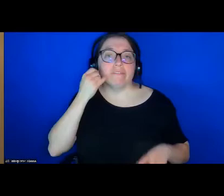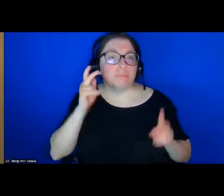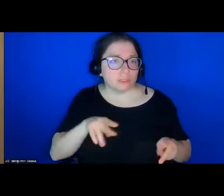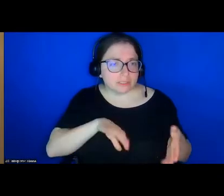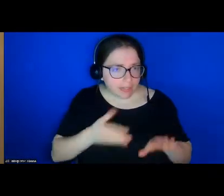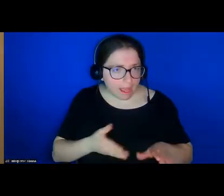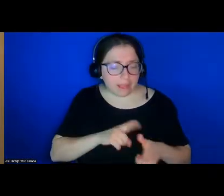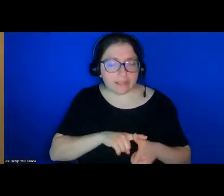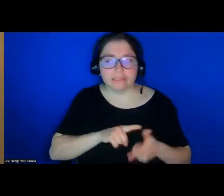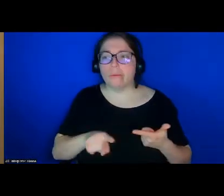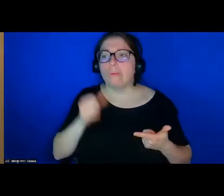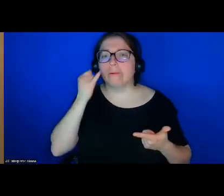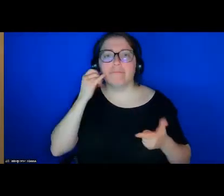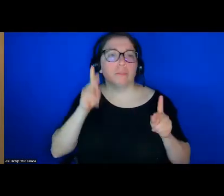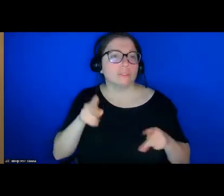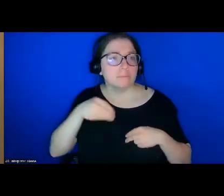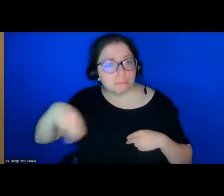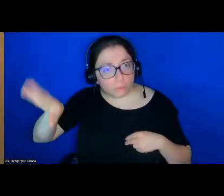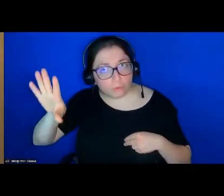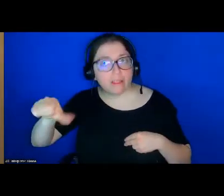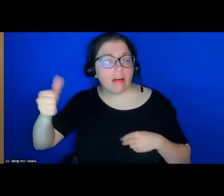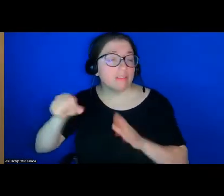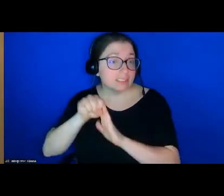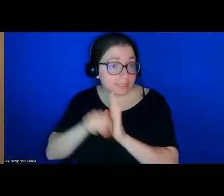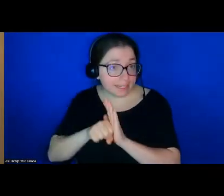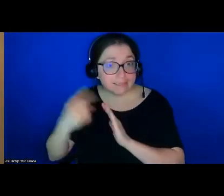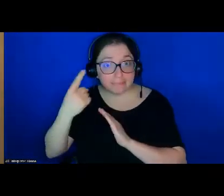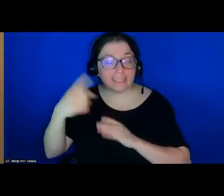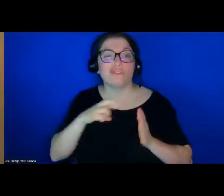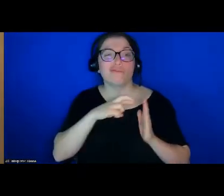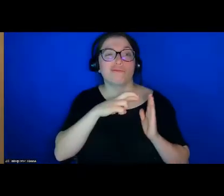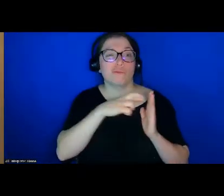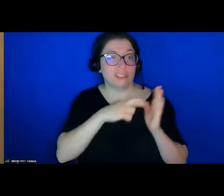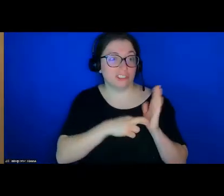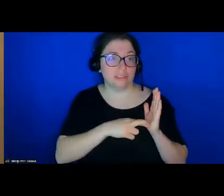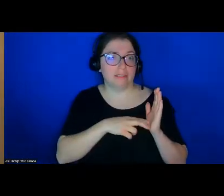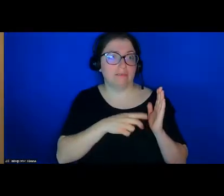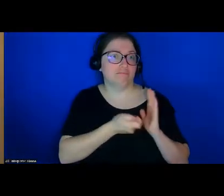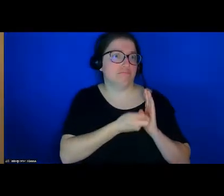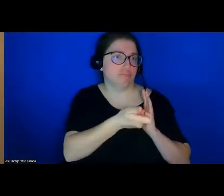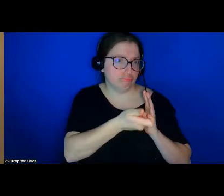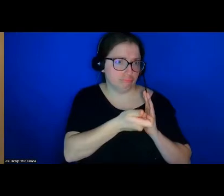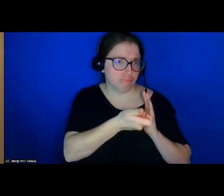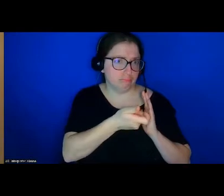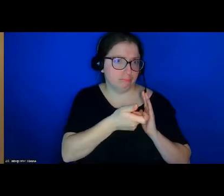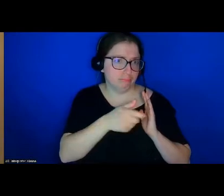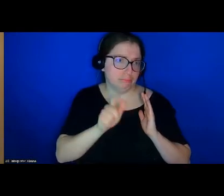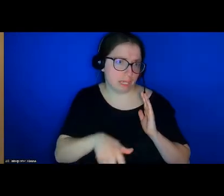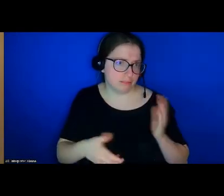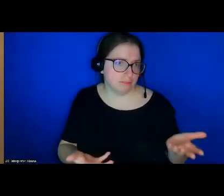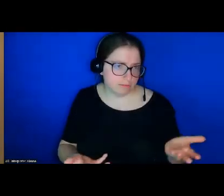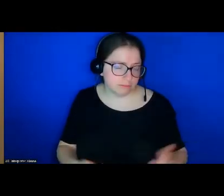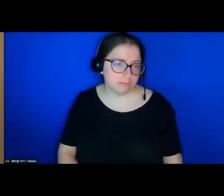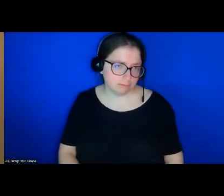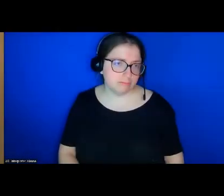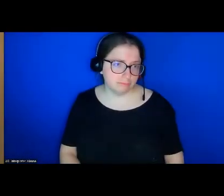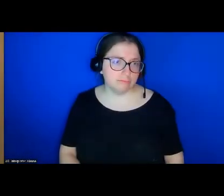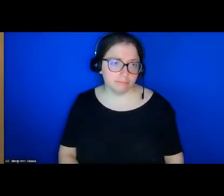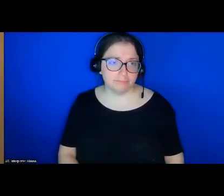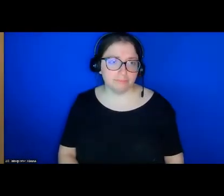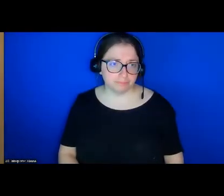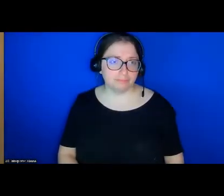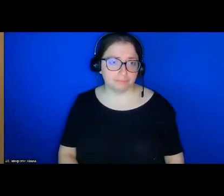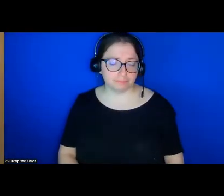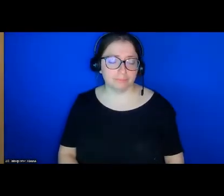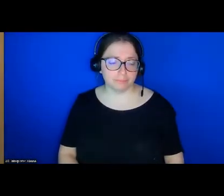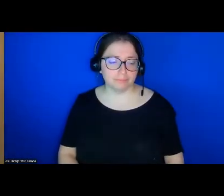out of state um their registration is uh you know uh it it it is removed be to sort